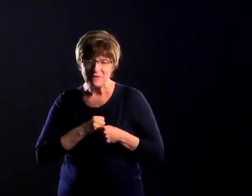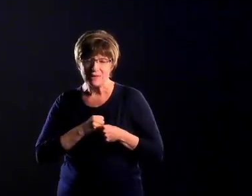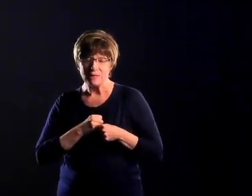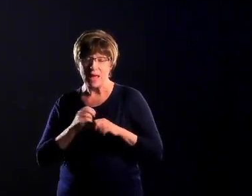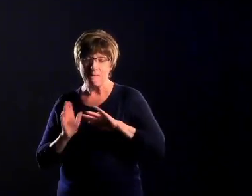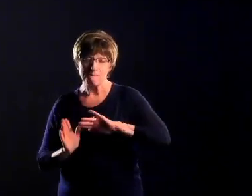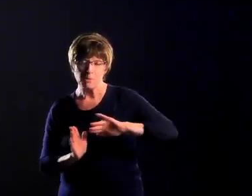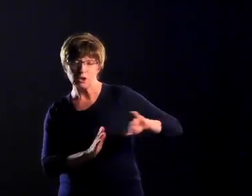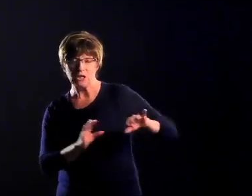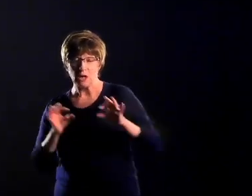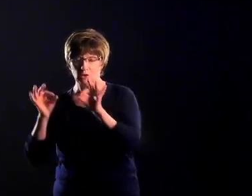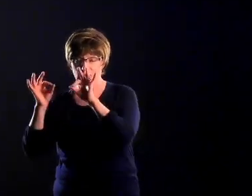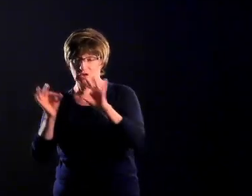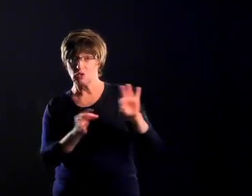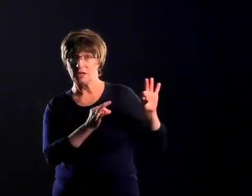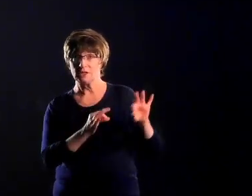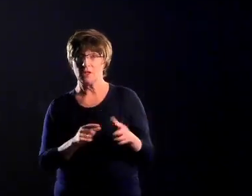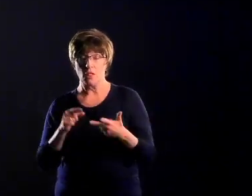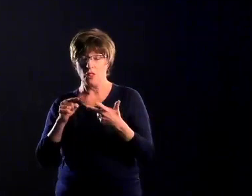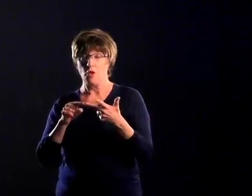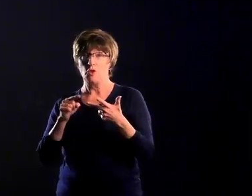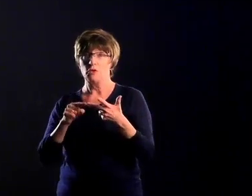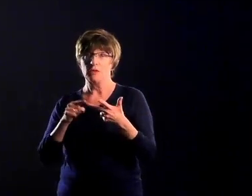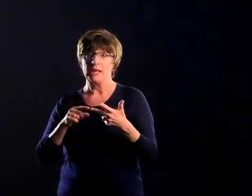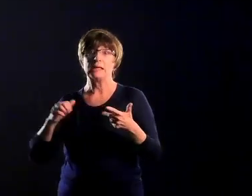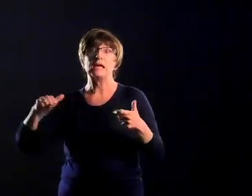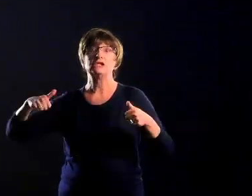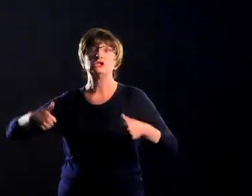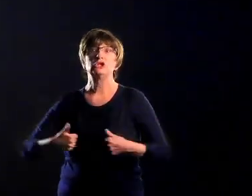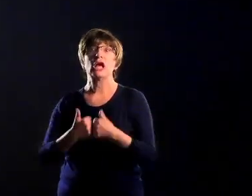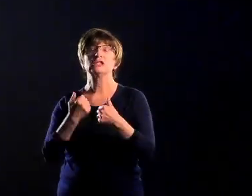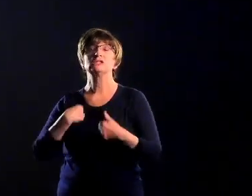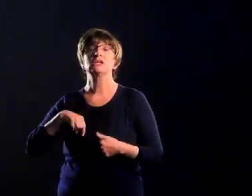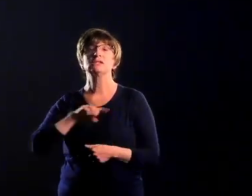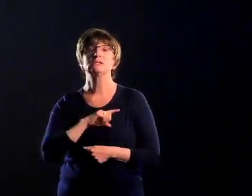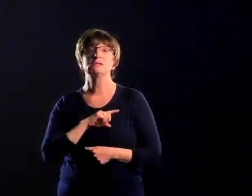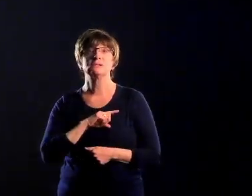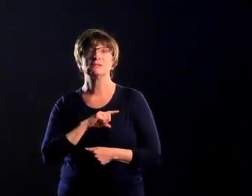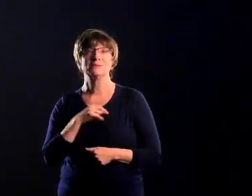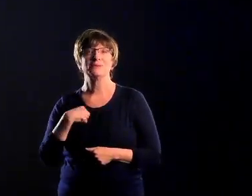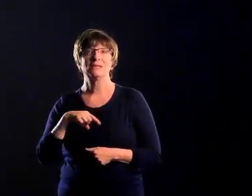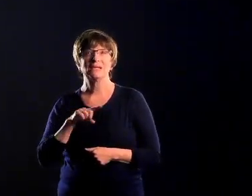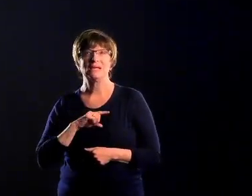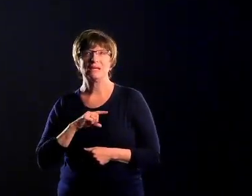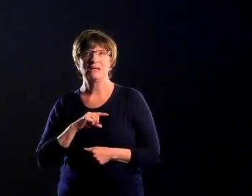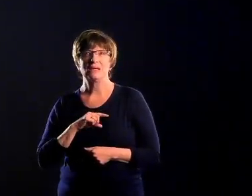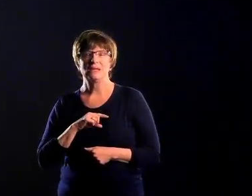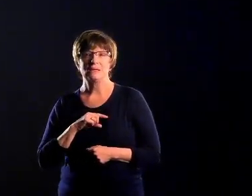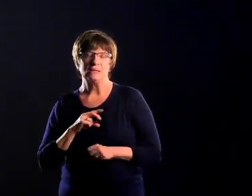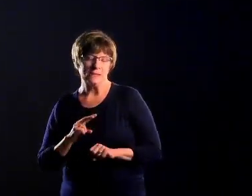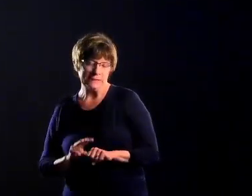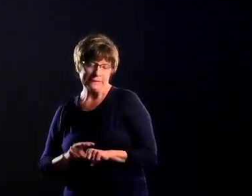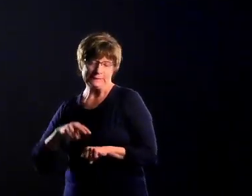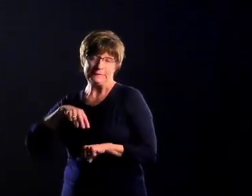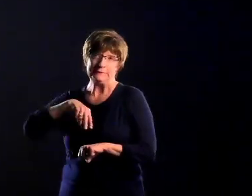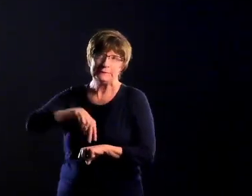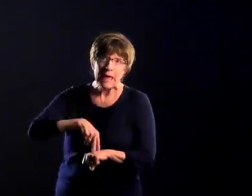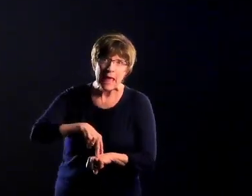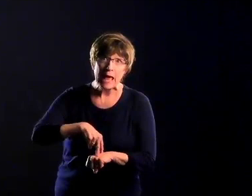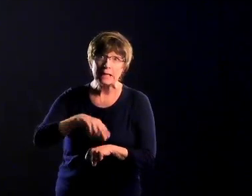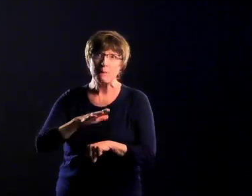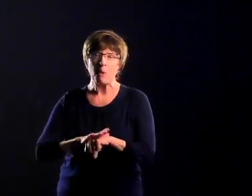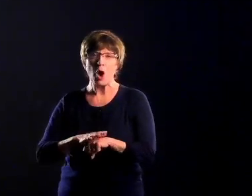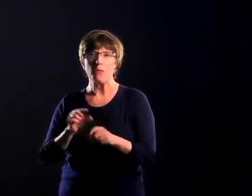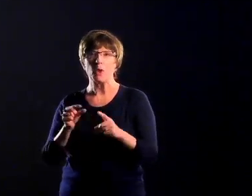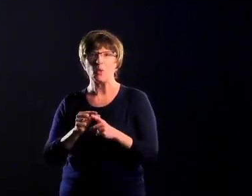push them aside. A third thing that I want to challenge us to do is that we need to stand upon the word. Stand